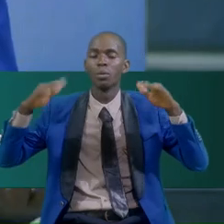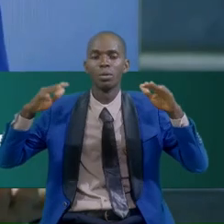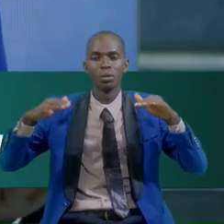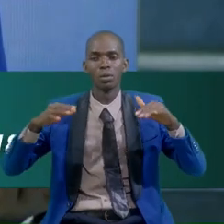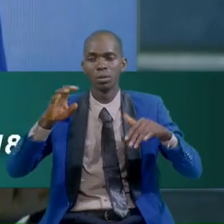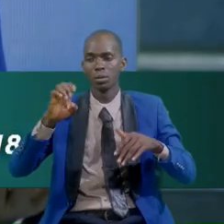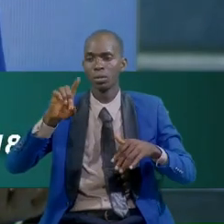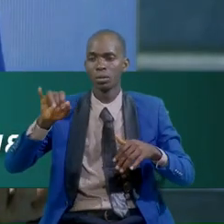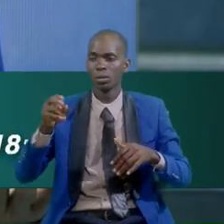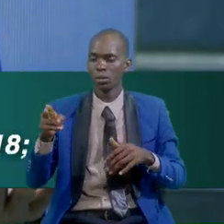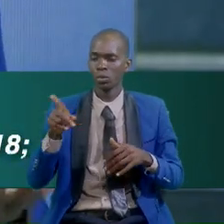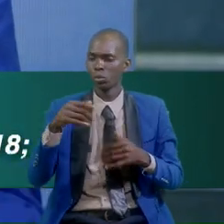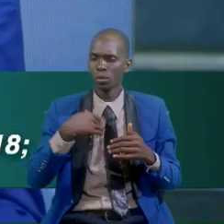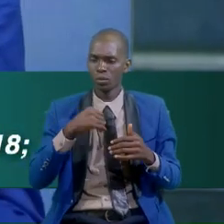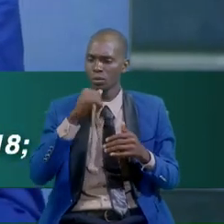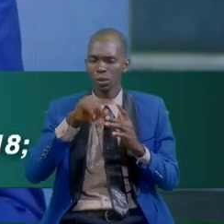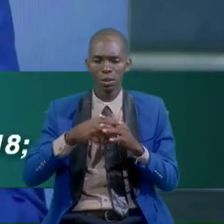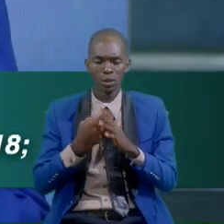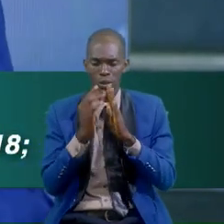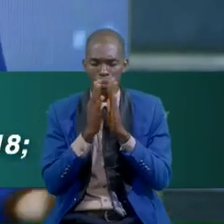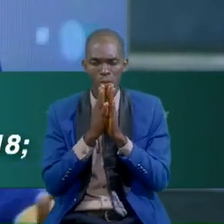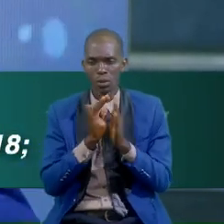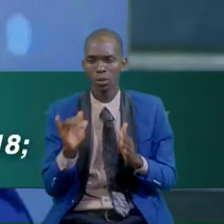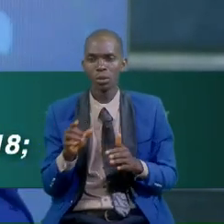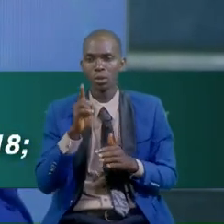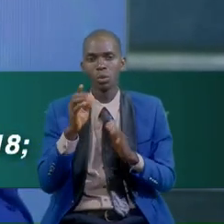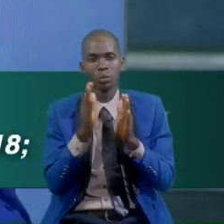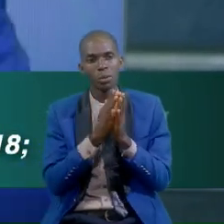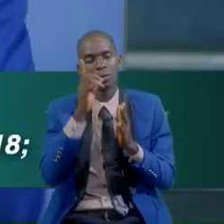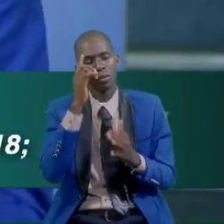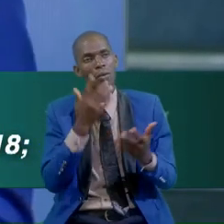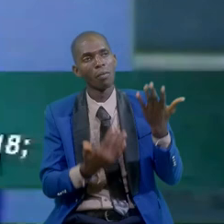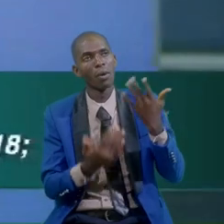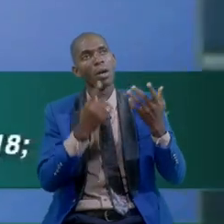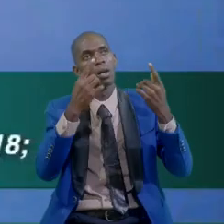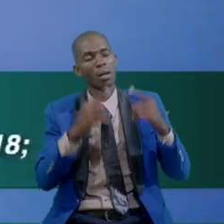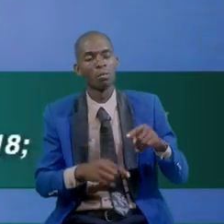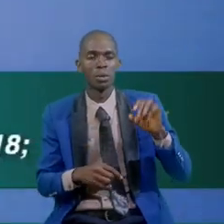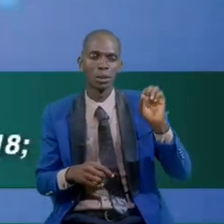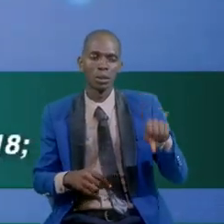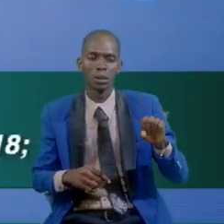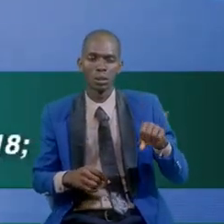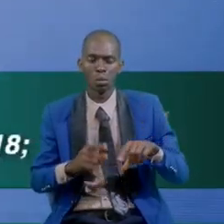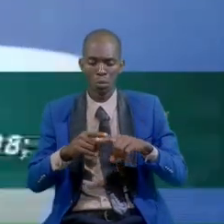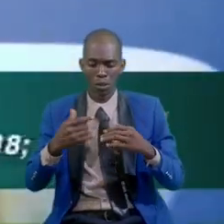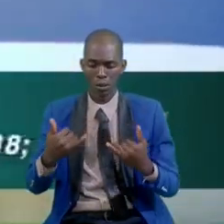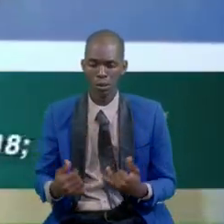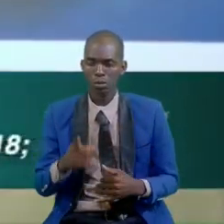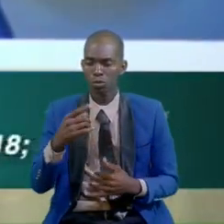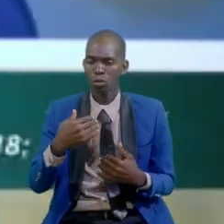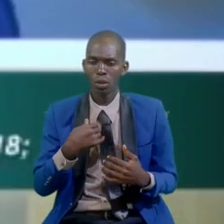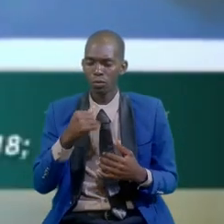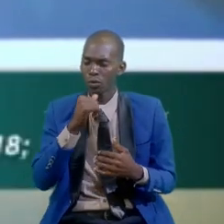you have not even prayed. You prayed for fire and fire came down. And now you have not even prayed for the